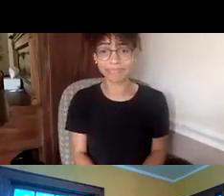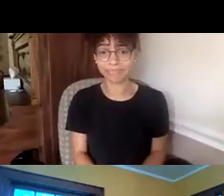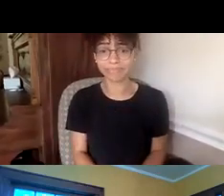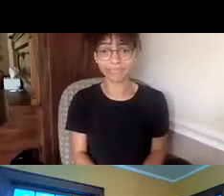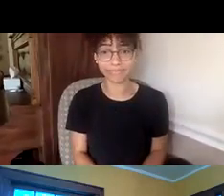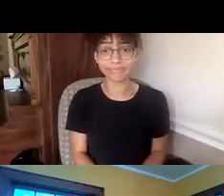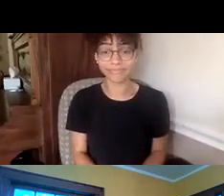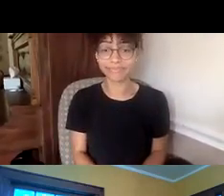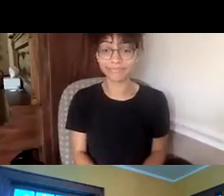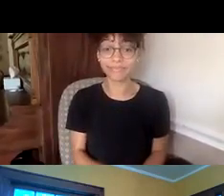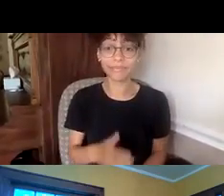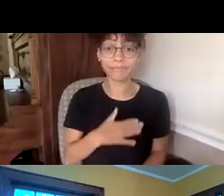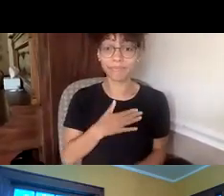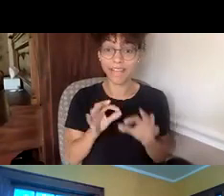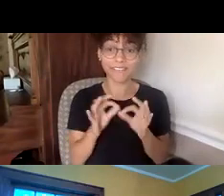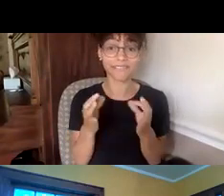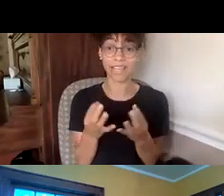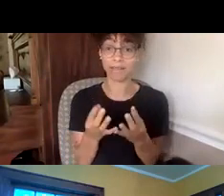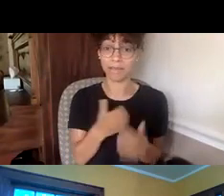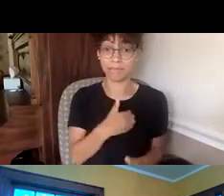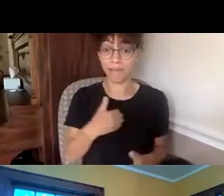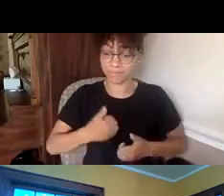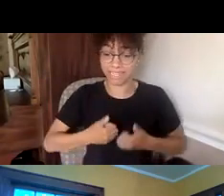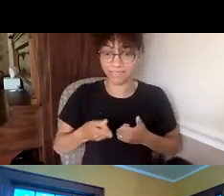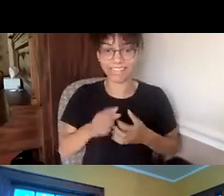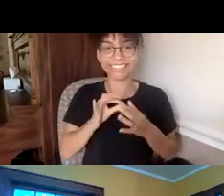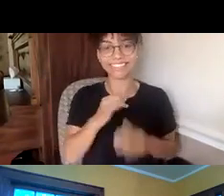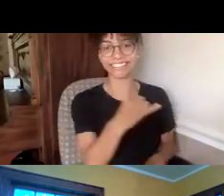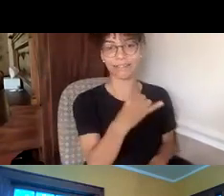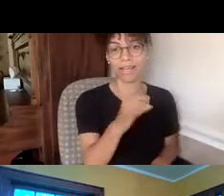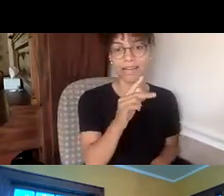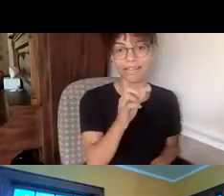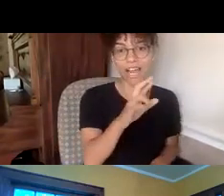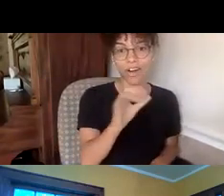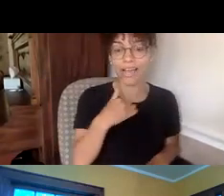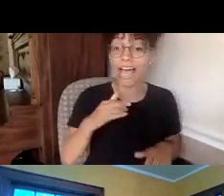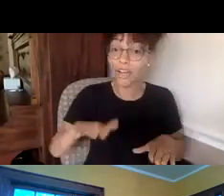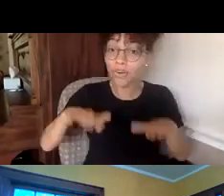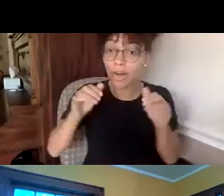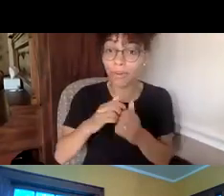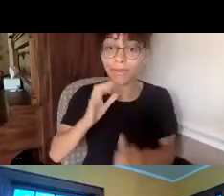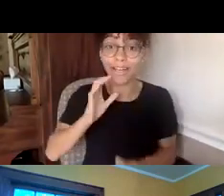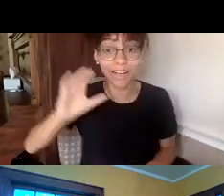Background, like I had some family members there, like similar to Kerry. Like I grew up with like my cousins around.